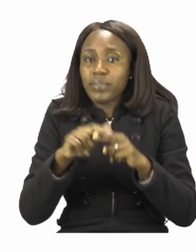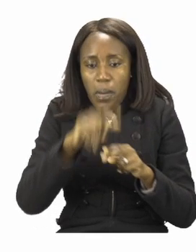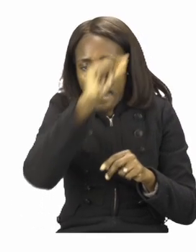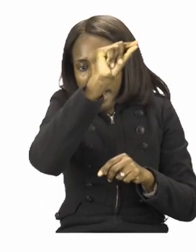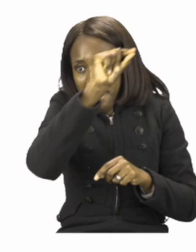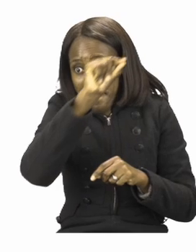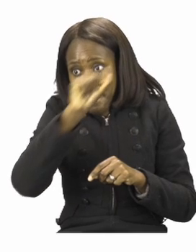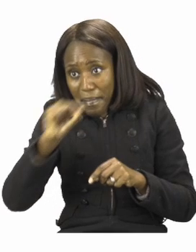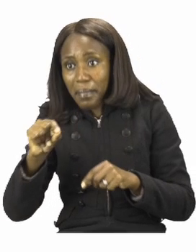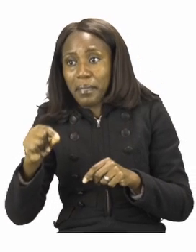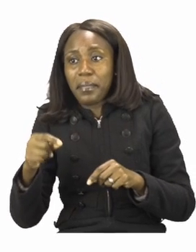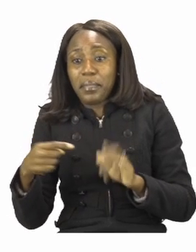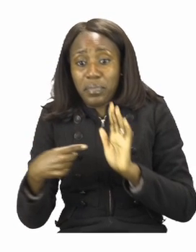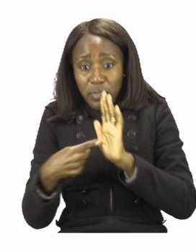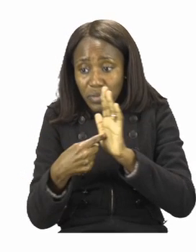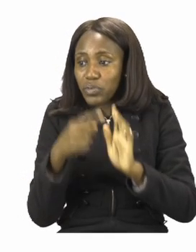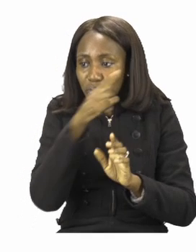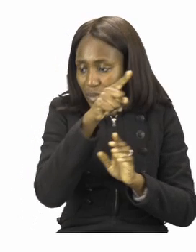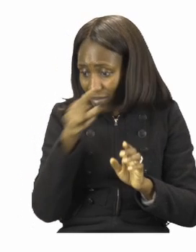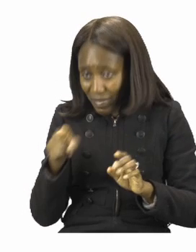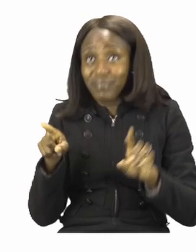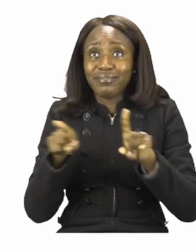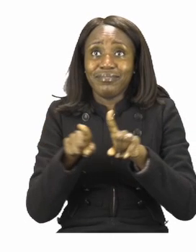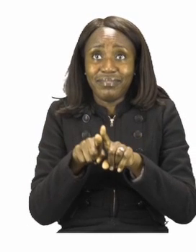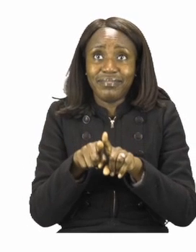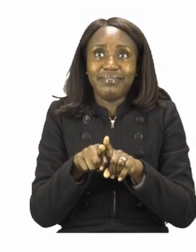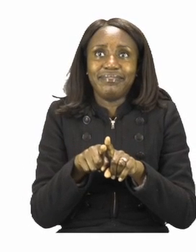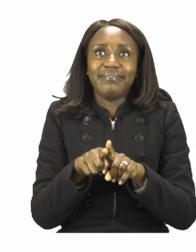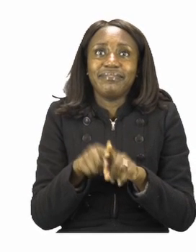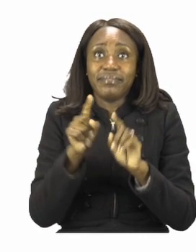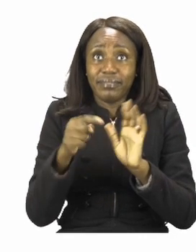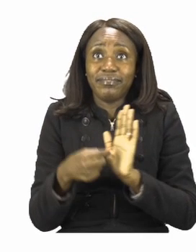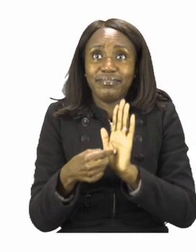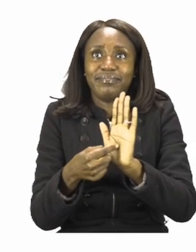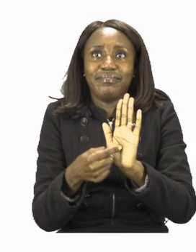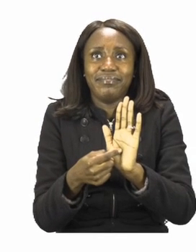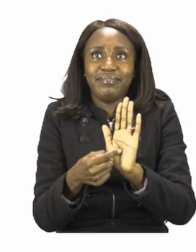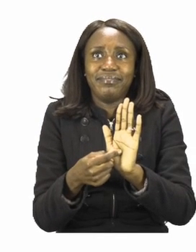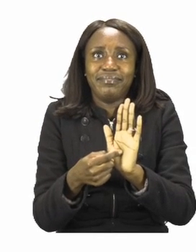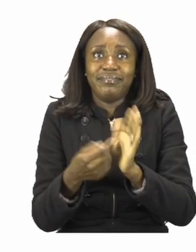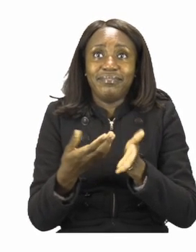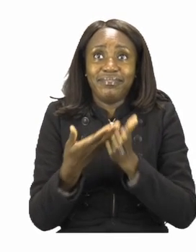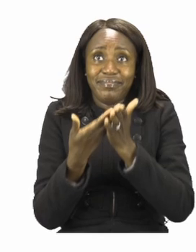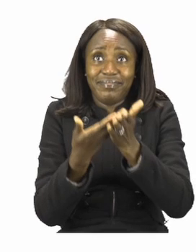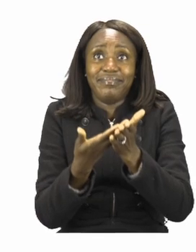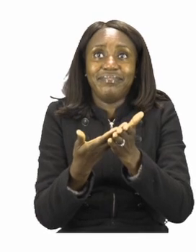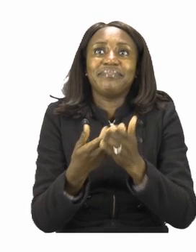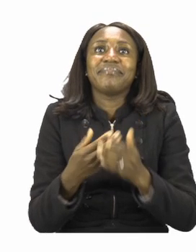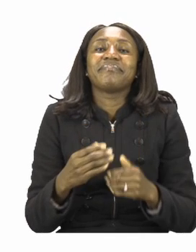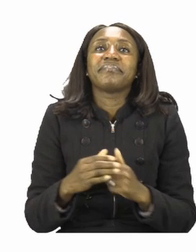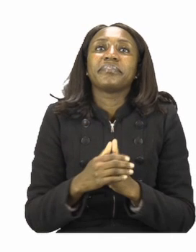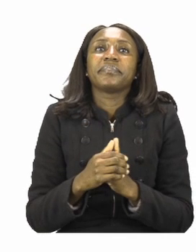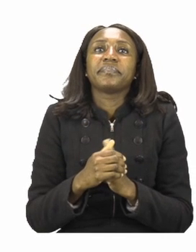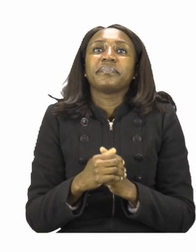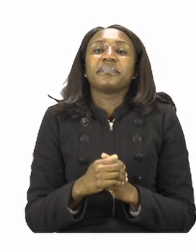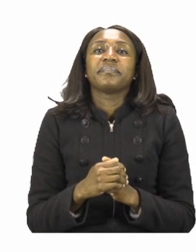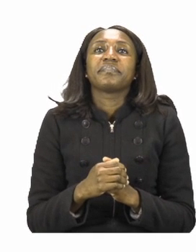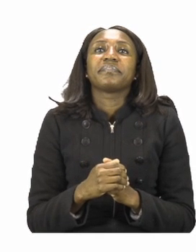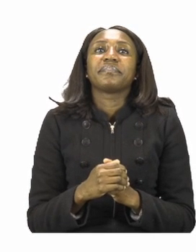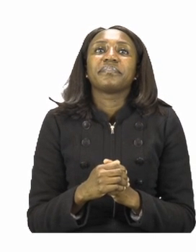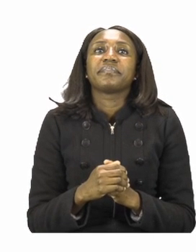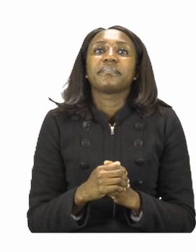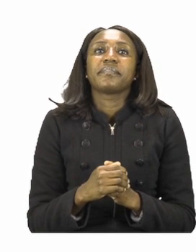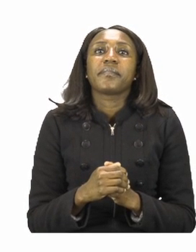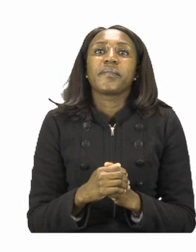straight line. I'm going to do this one, but with 2 different types of transport. Let's take a